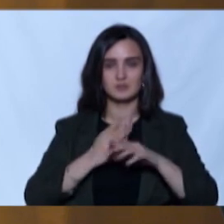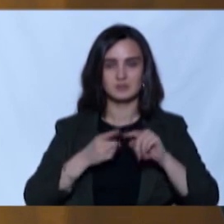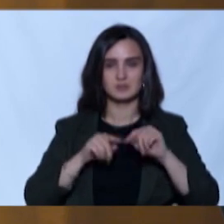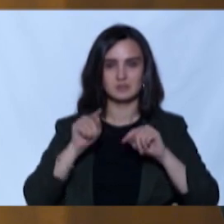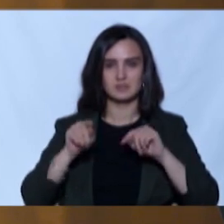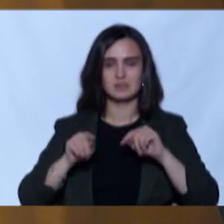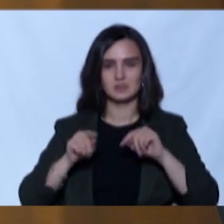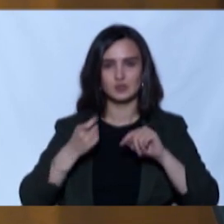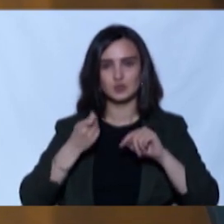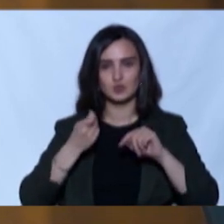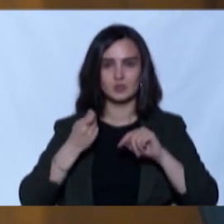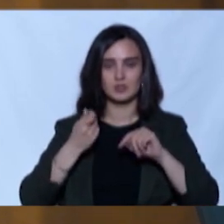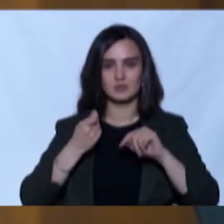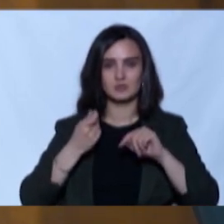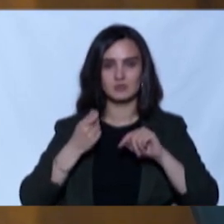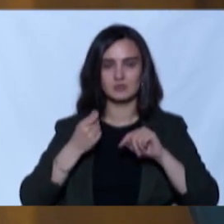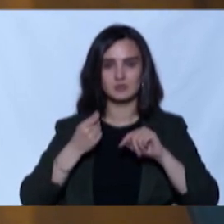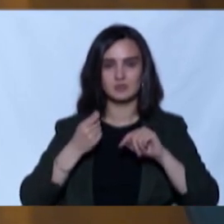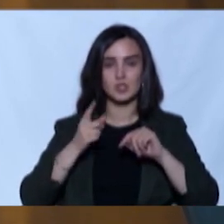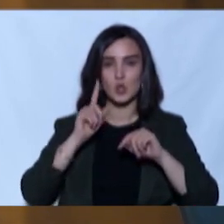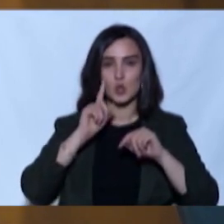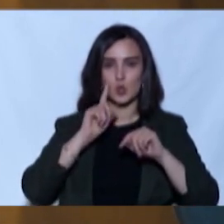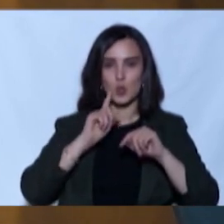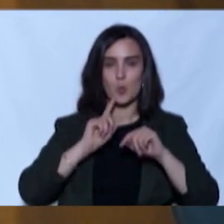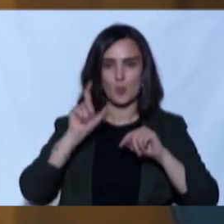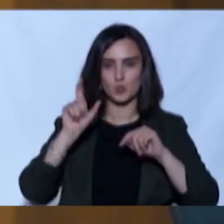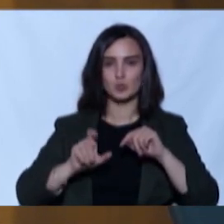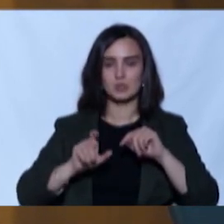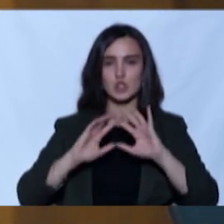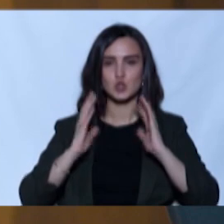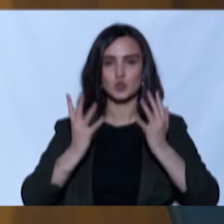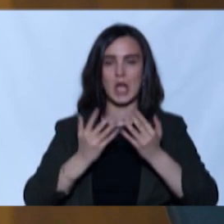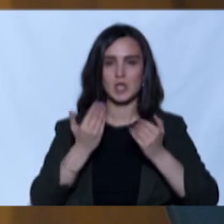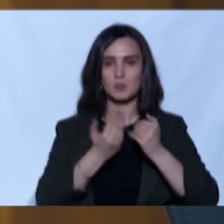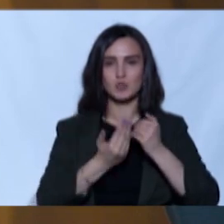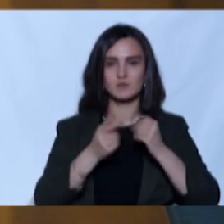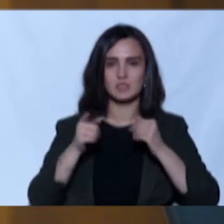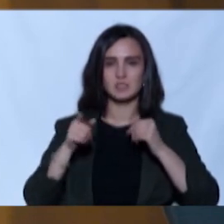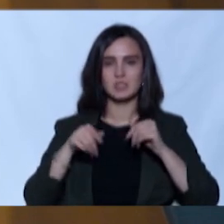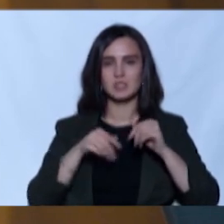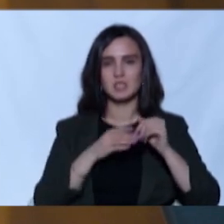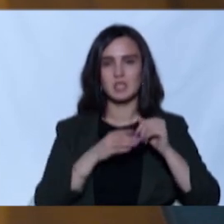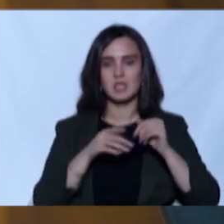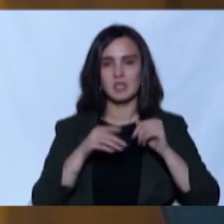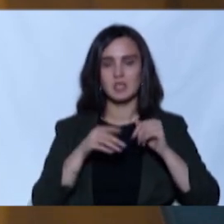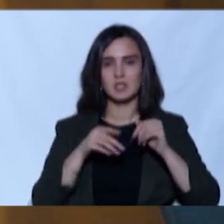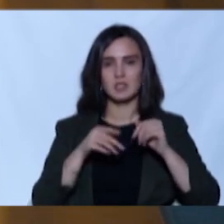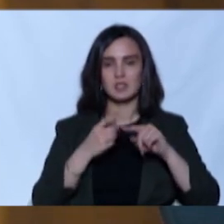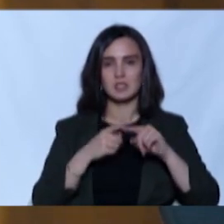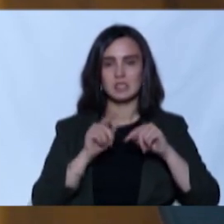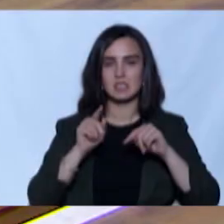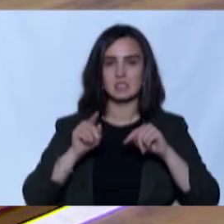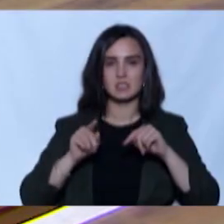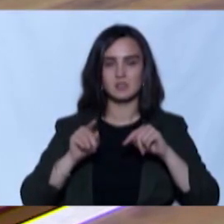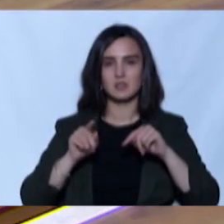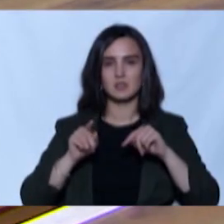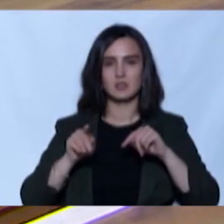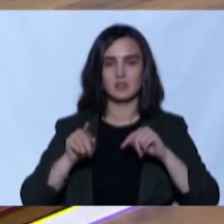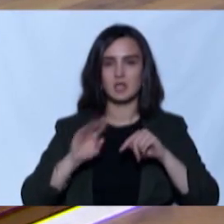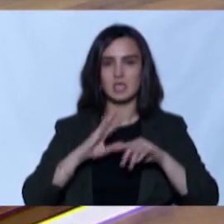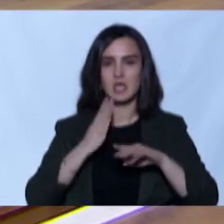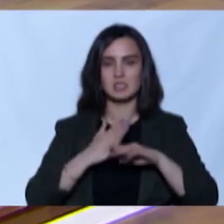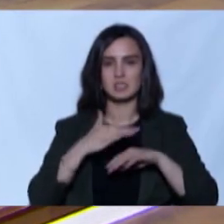He's a bit more comfortable in society. He knows how to move in and out of society. He's no longer the